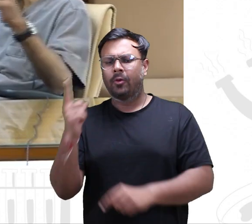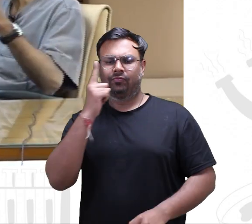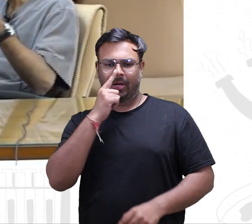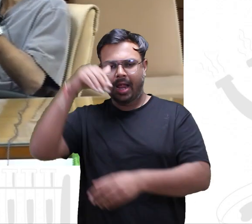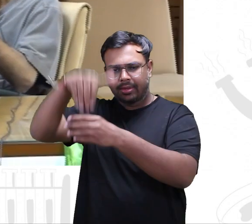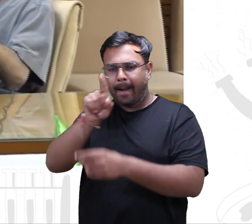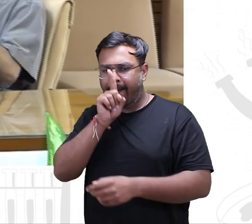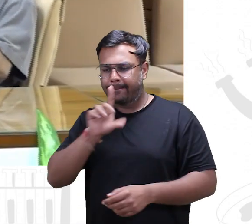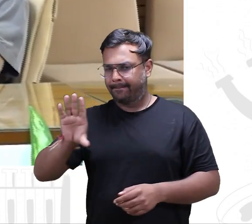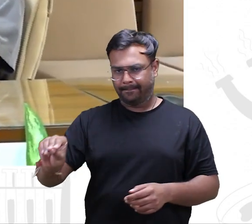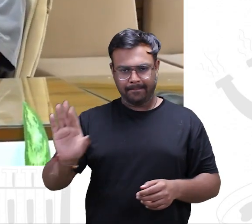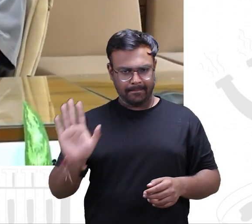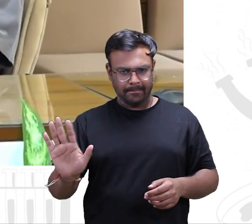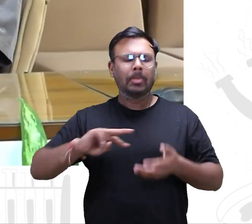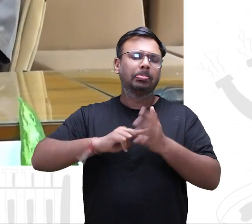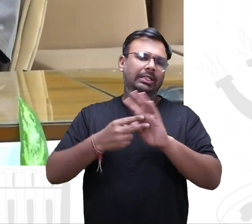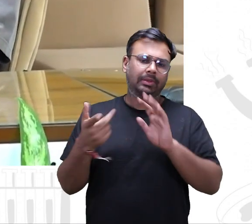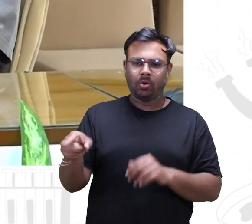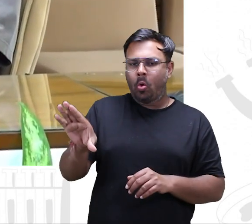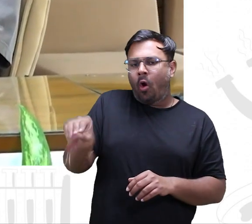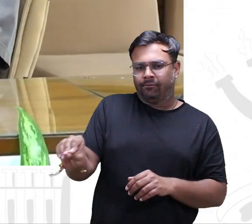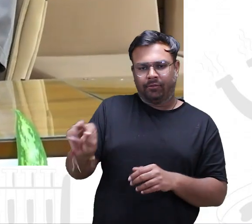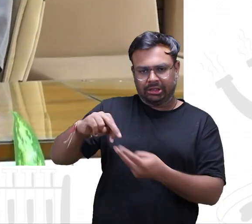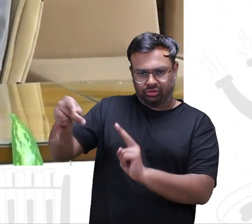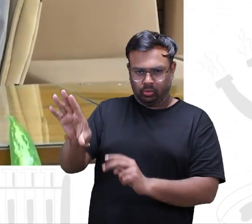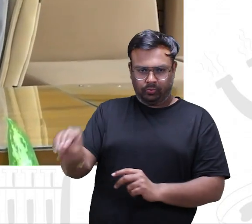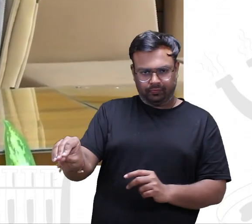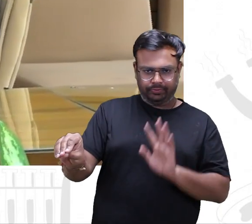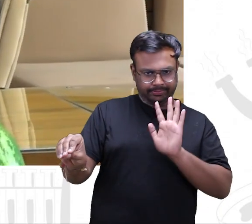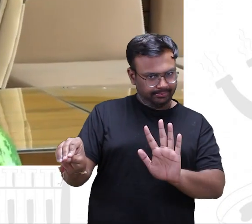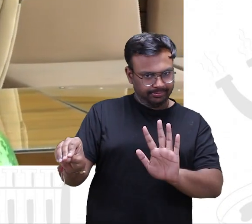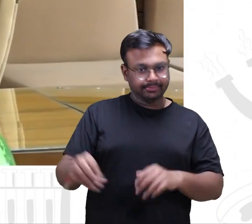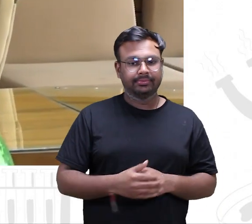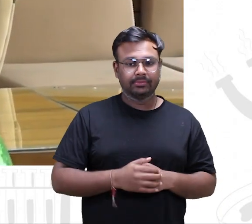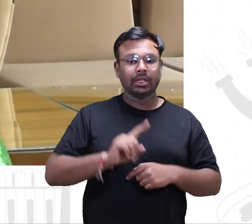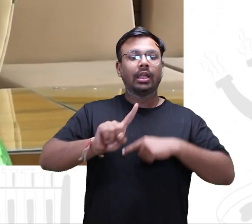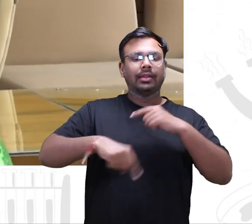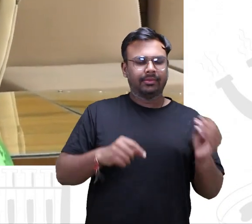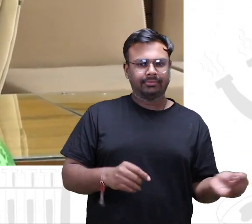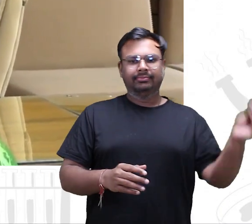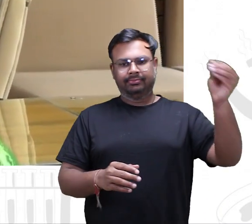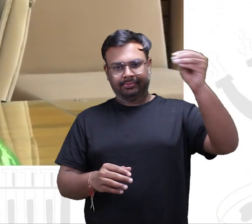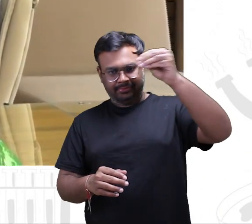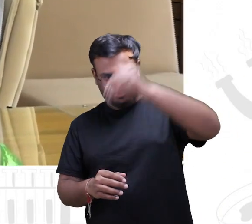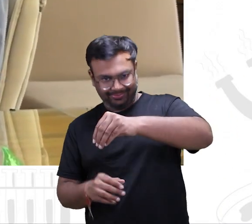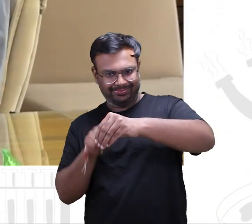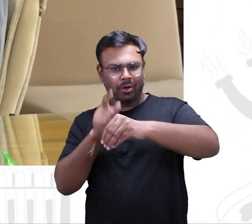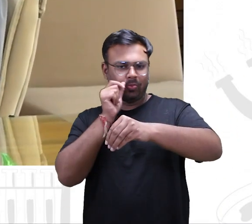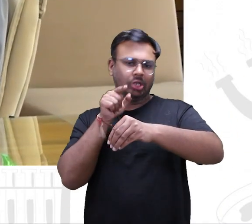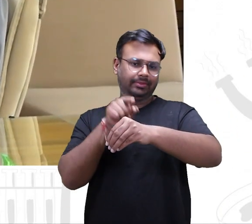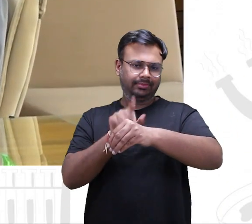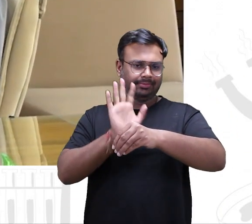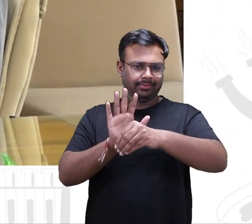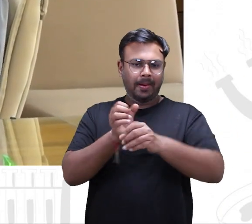it's silent in the female side. So the egg cell keeps its gene shut off, and the